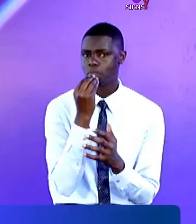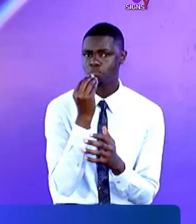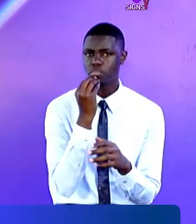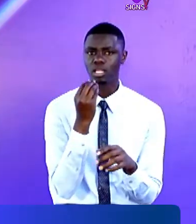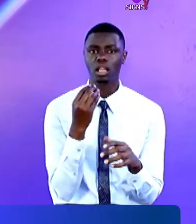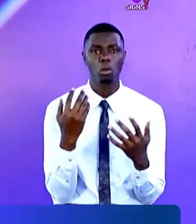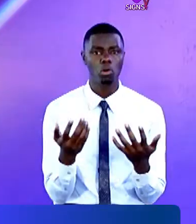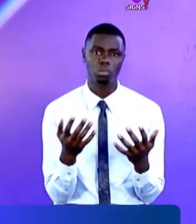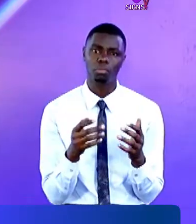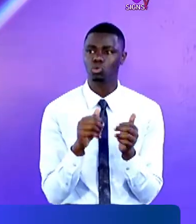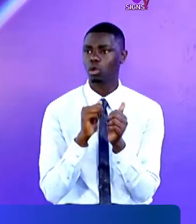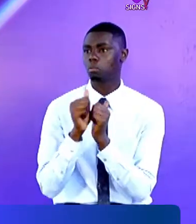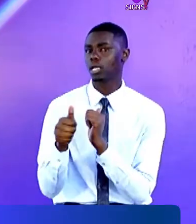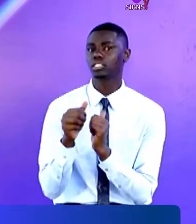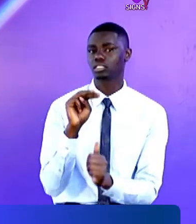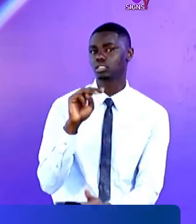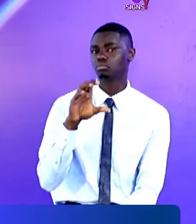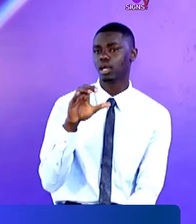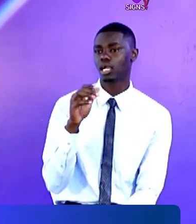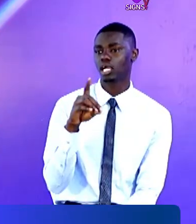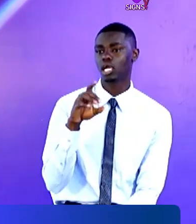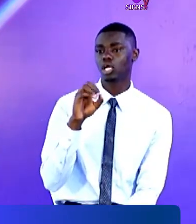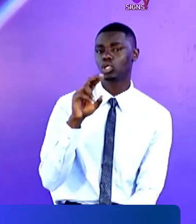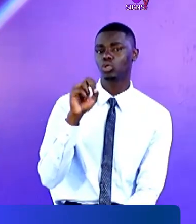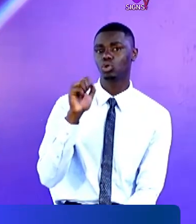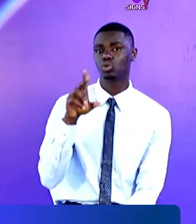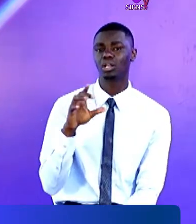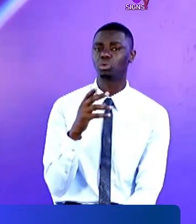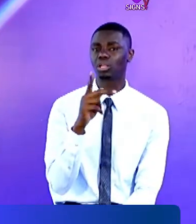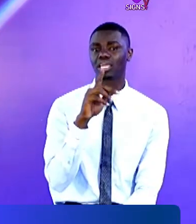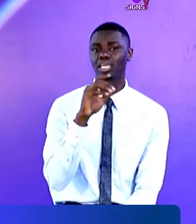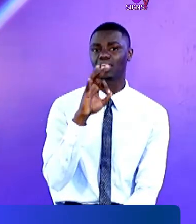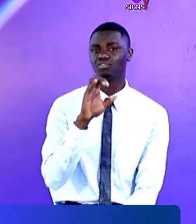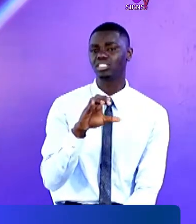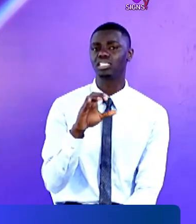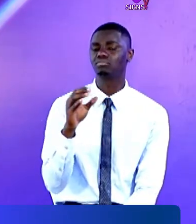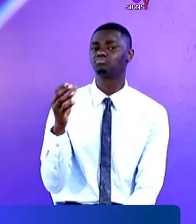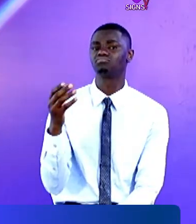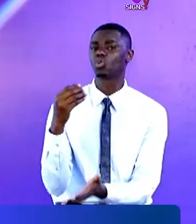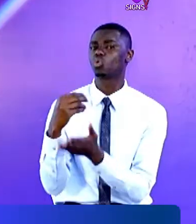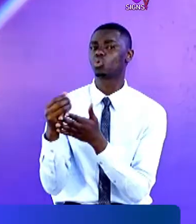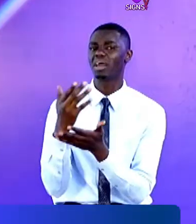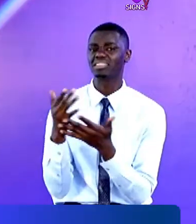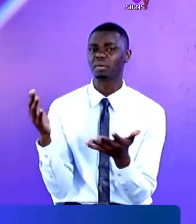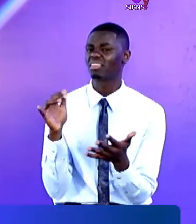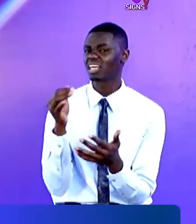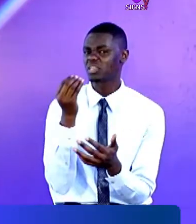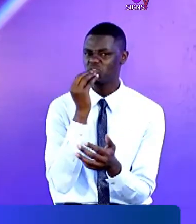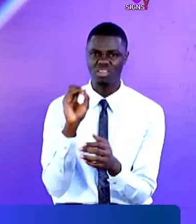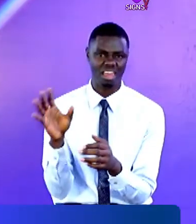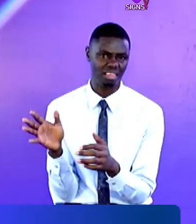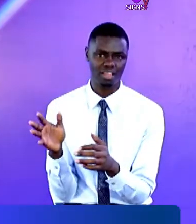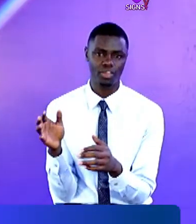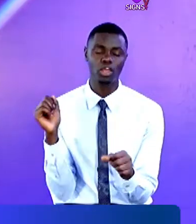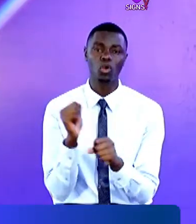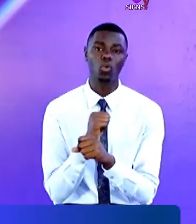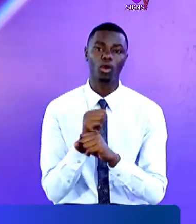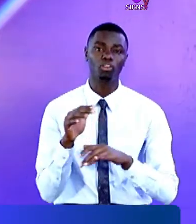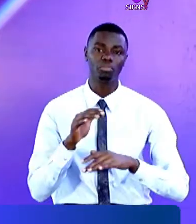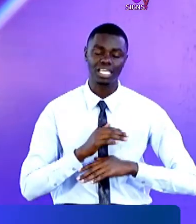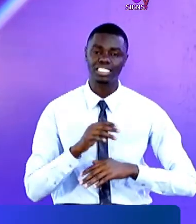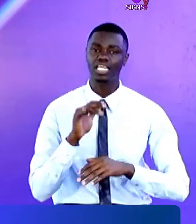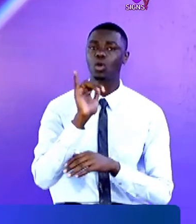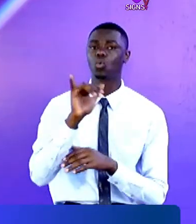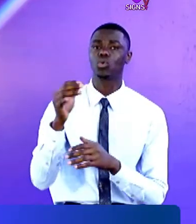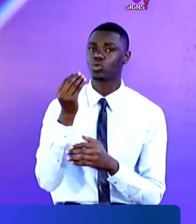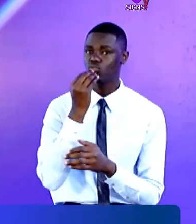a hurry and pass by a McDonald's shop, or you can pass by KFC and grab something. That is not a food. Actually, you cannot be sustained by such a food.